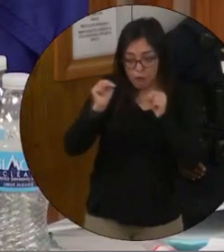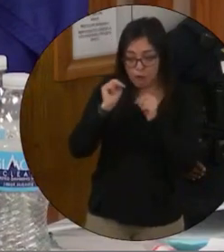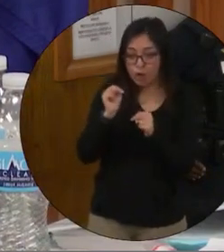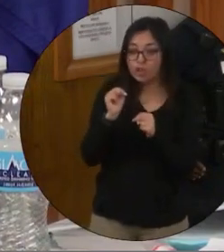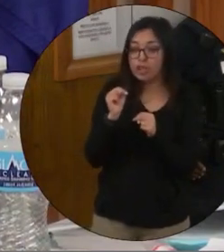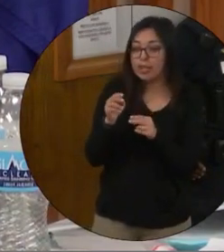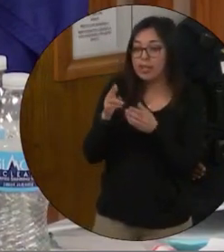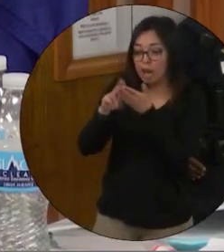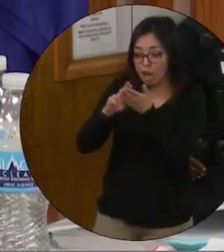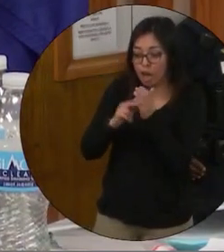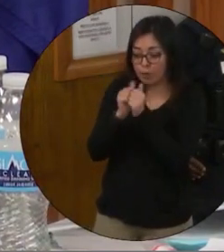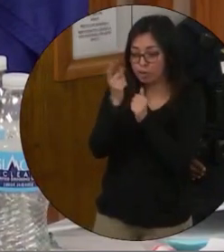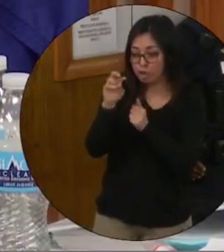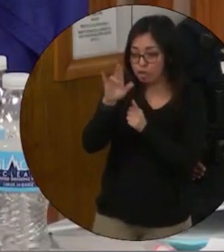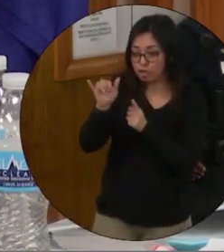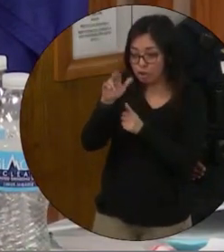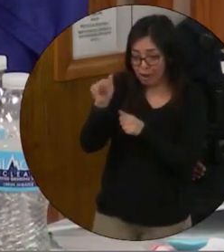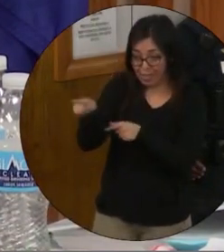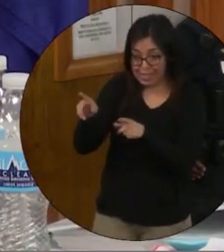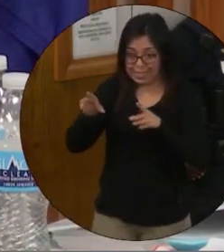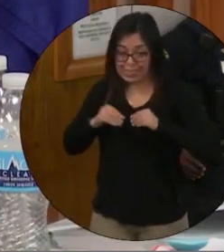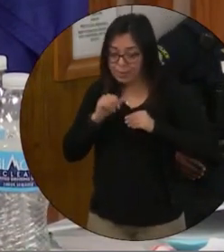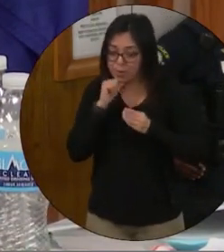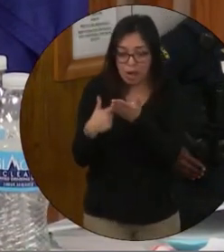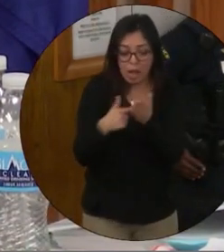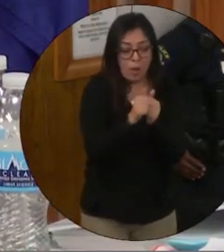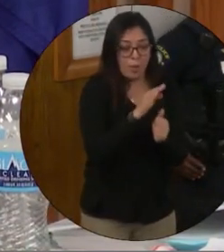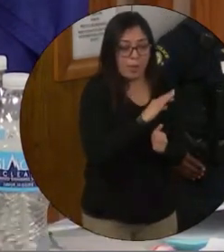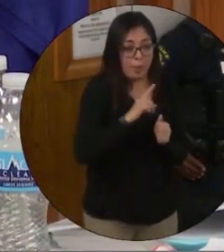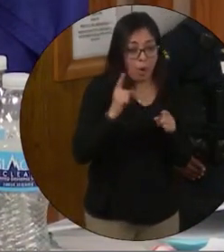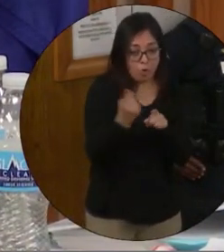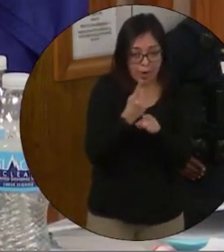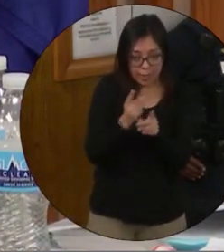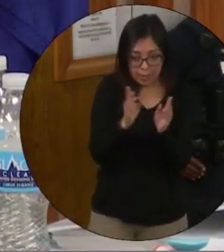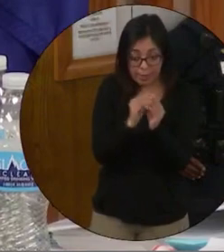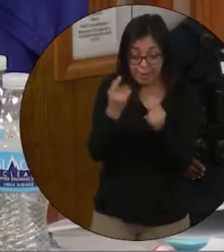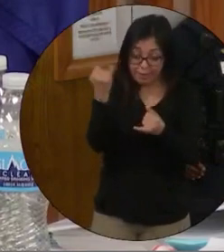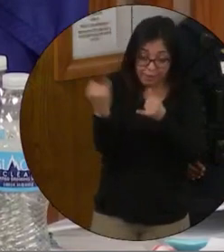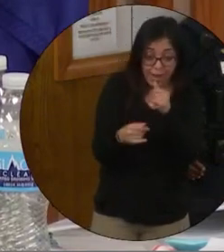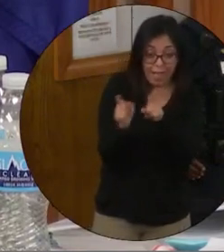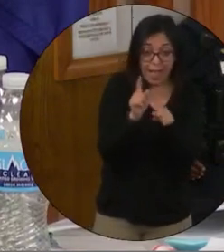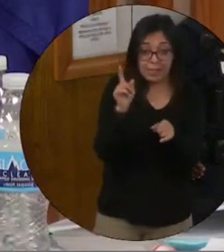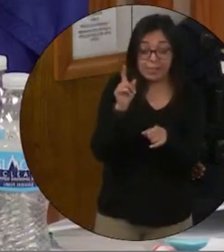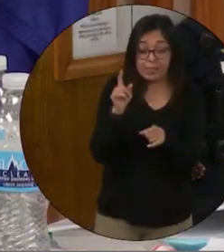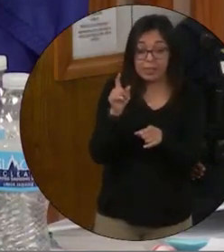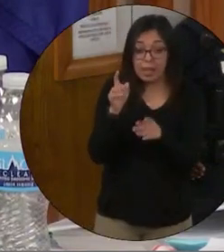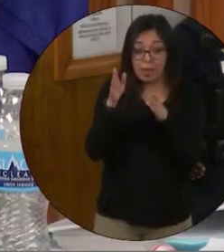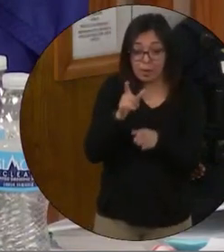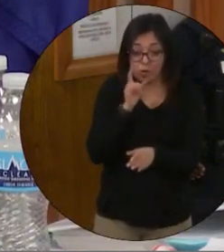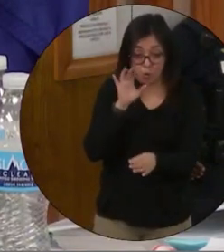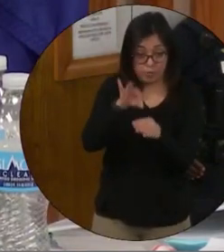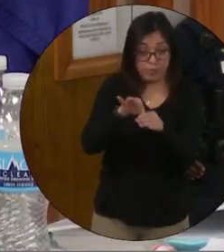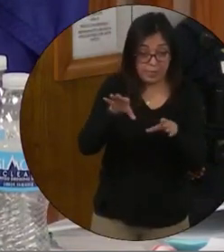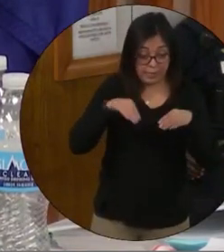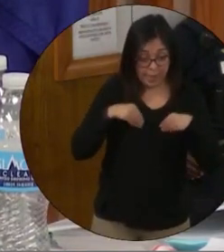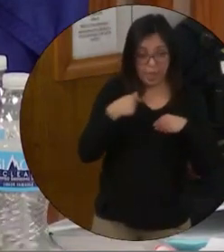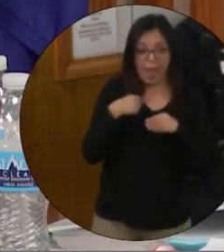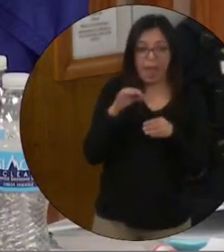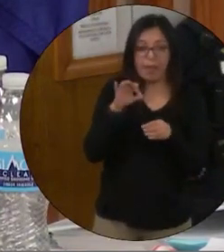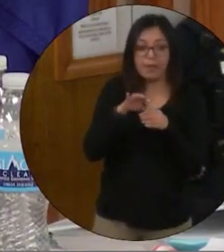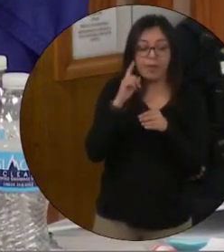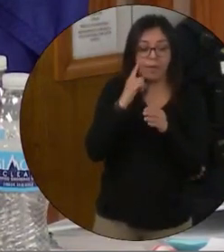accepted, which was not voted on by trustees in closed session or regular meeting. Finally, as an elected official, I have developed a brand for